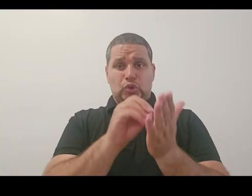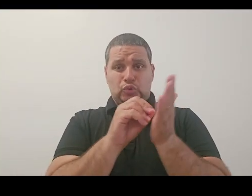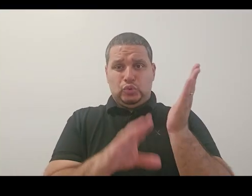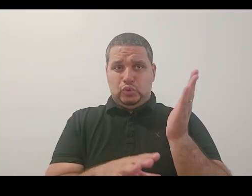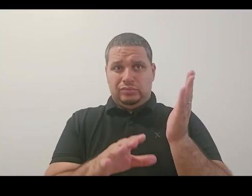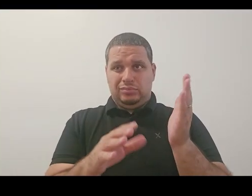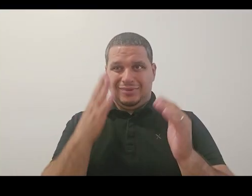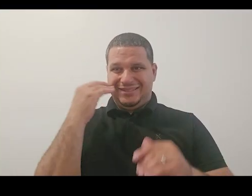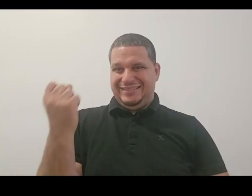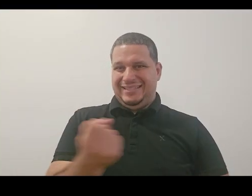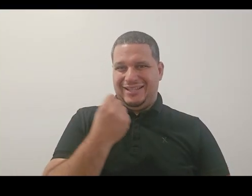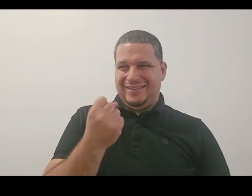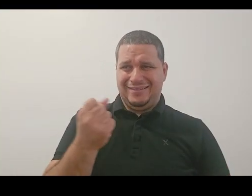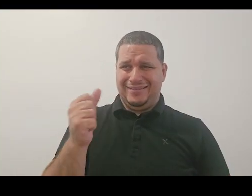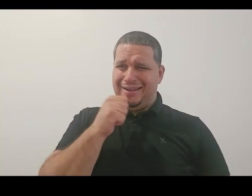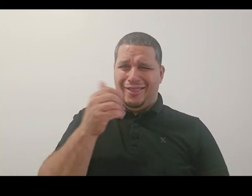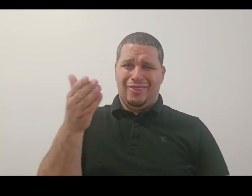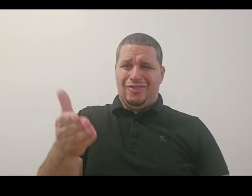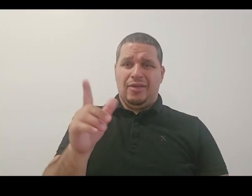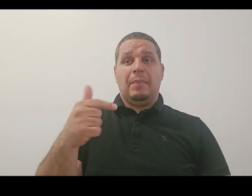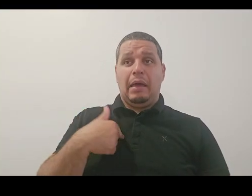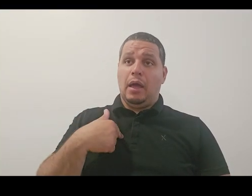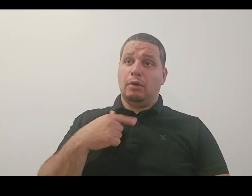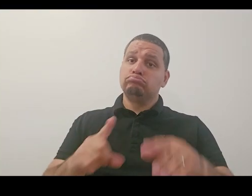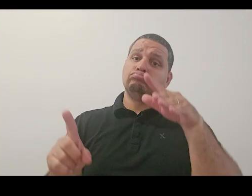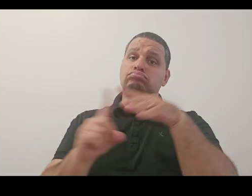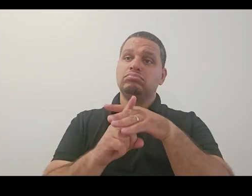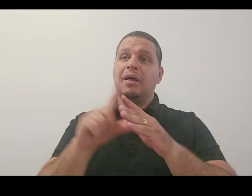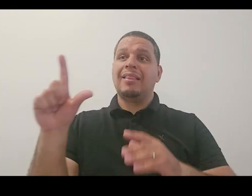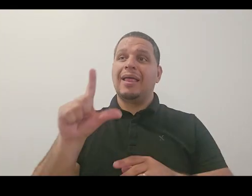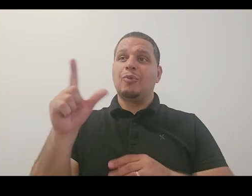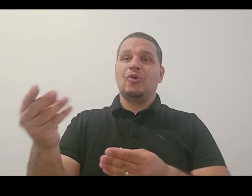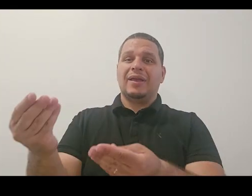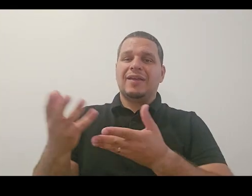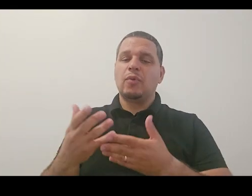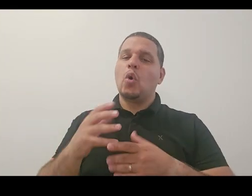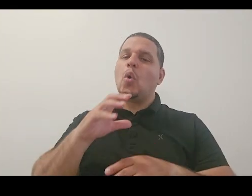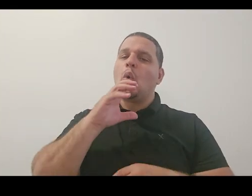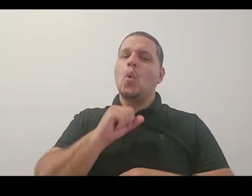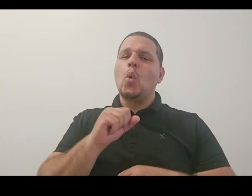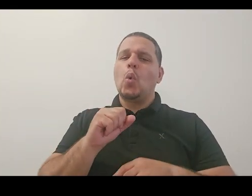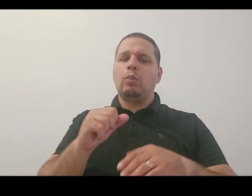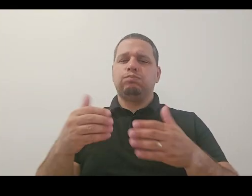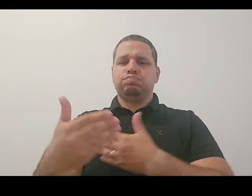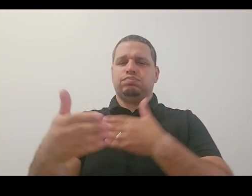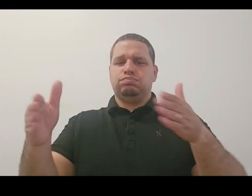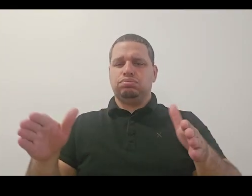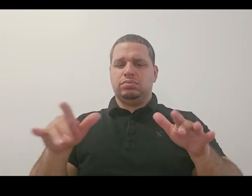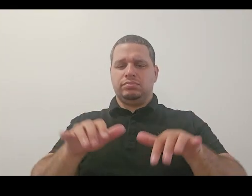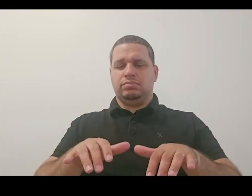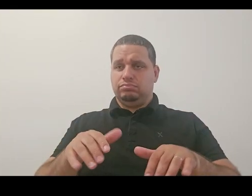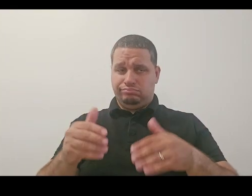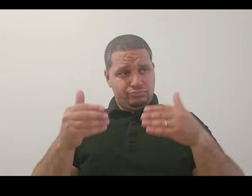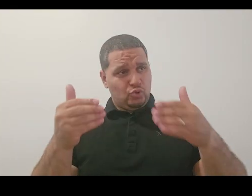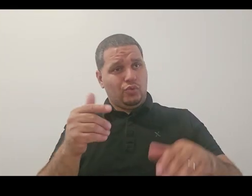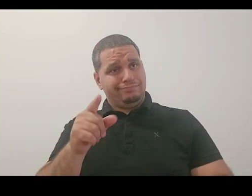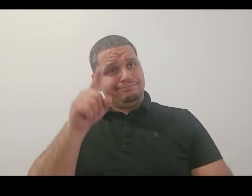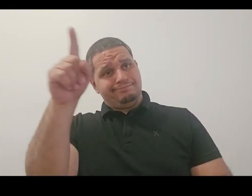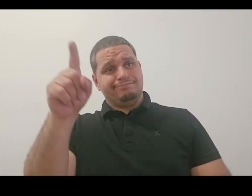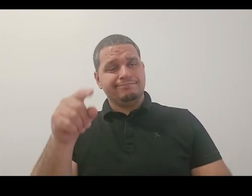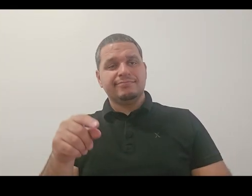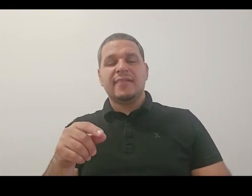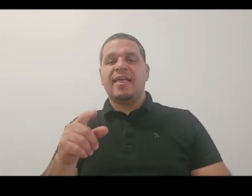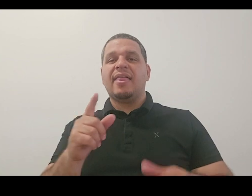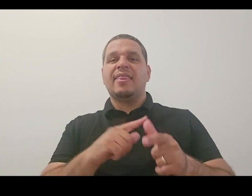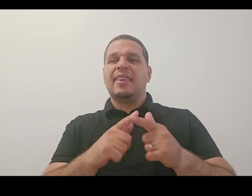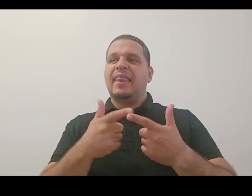it was Saturday. They didn't wanna be at the library, but I did, and the librarians gave me the big old key and said, "Go on back there and